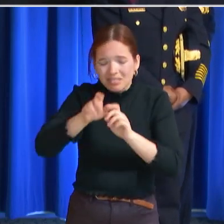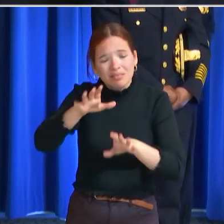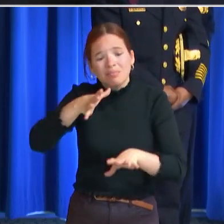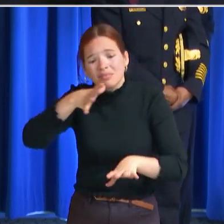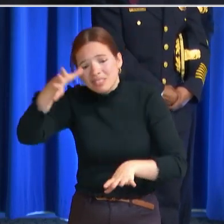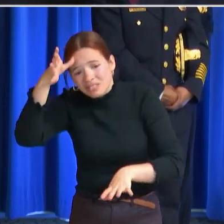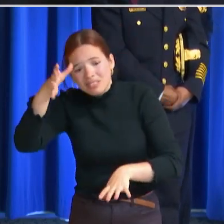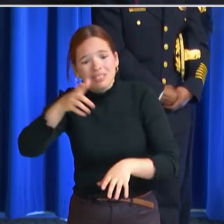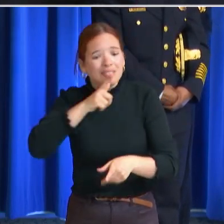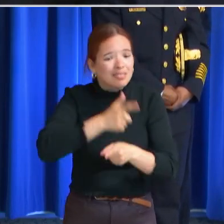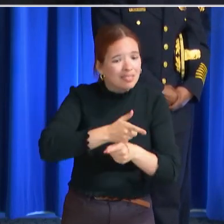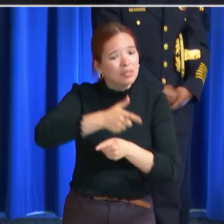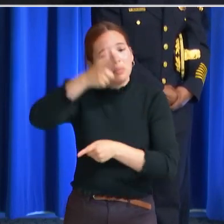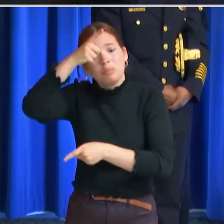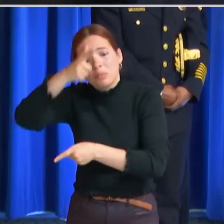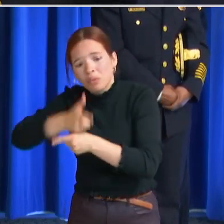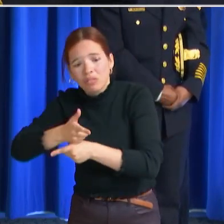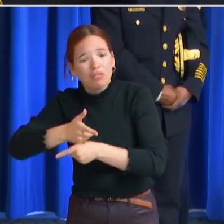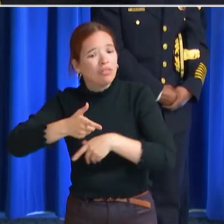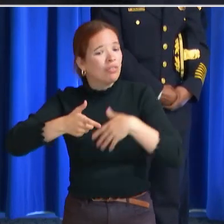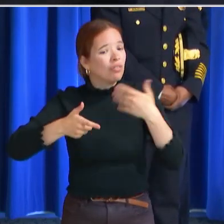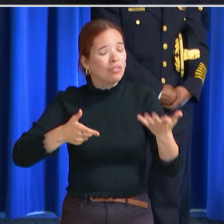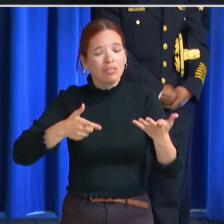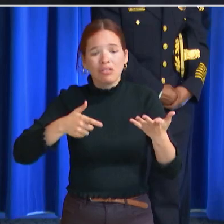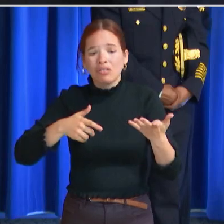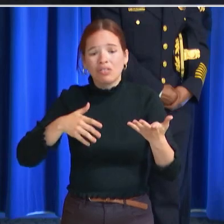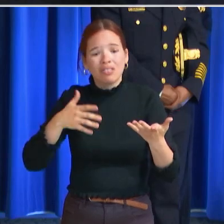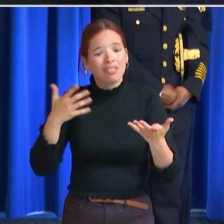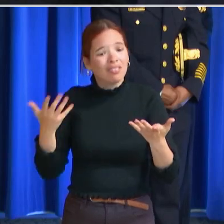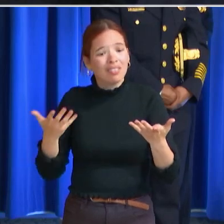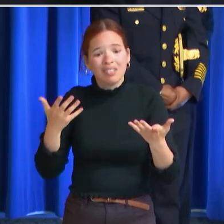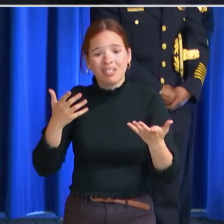your brother that's on the end of that carjacking?